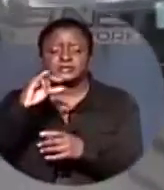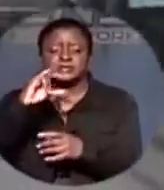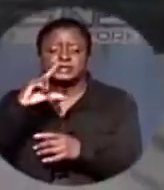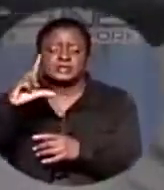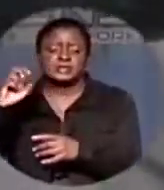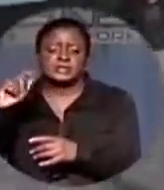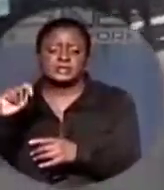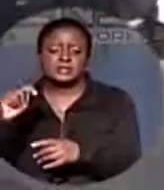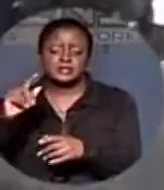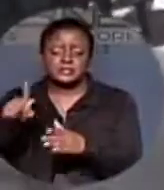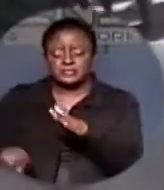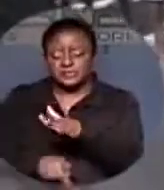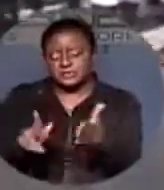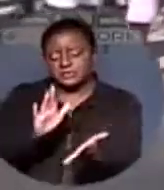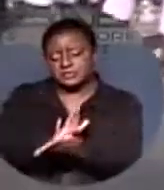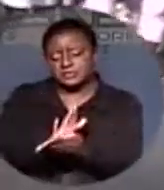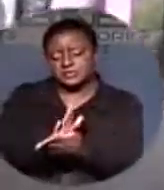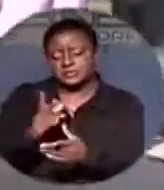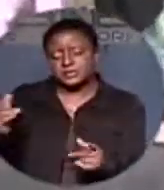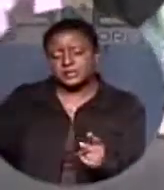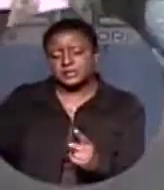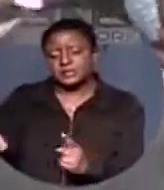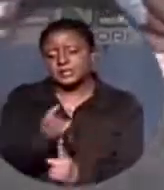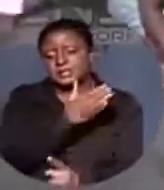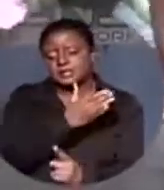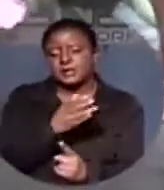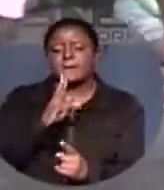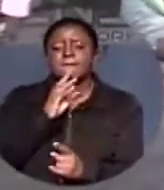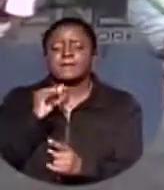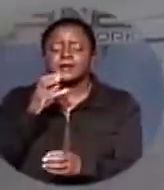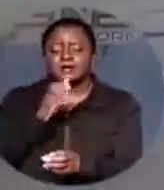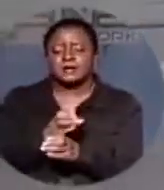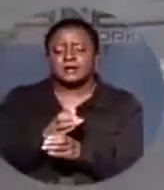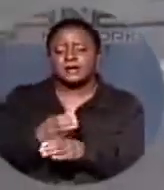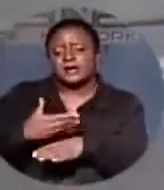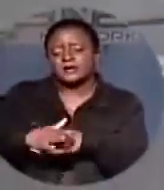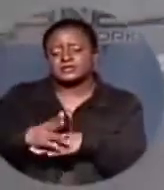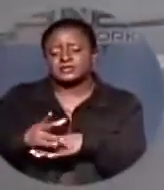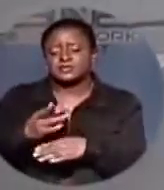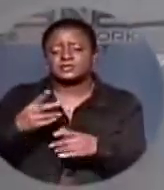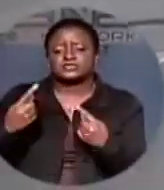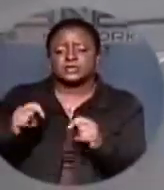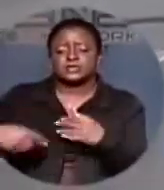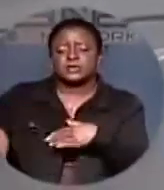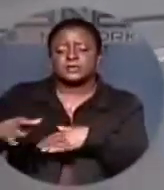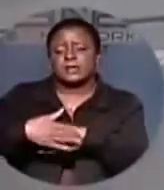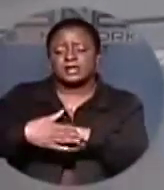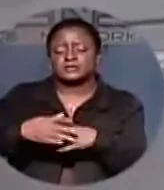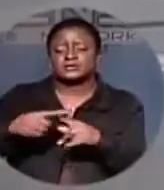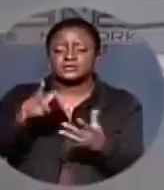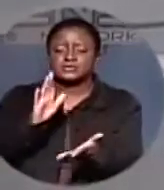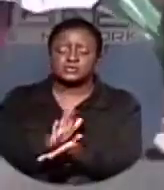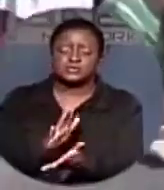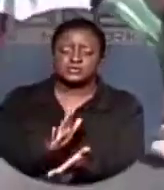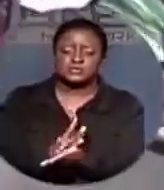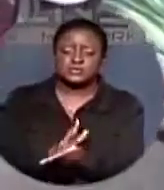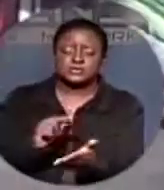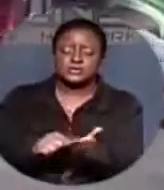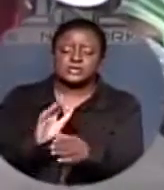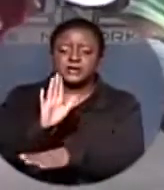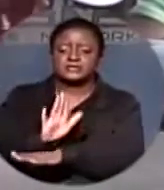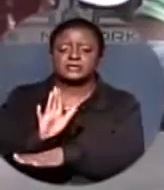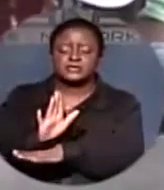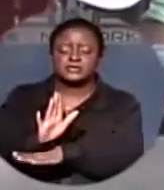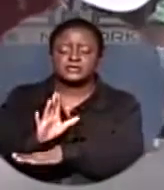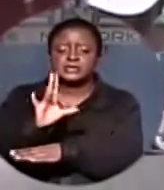just before 4 o'clock. 7-year-old Ashley Francois had already returned to her nearby Lucky Heart Corner home when she remembered that